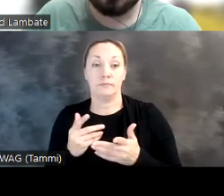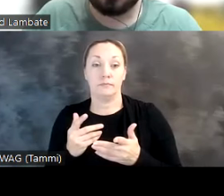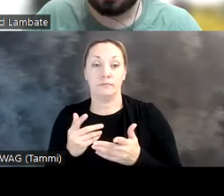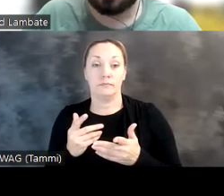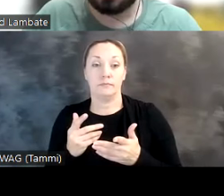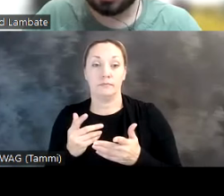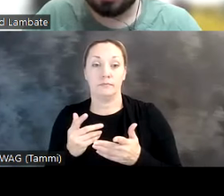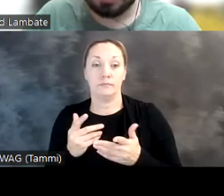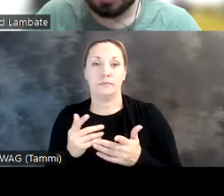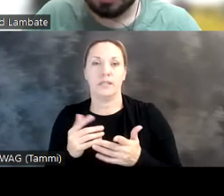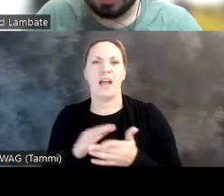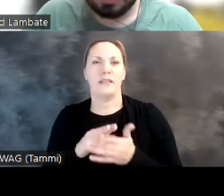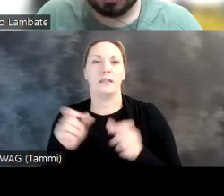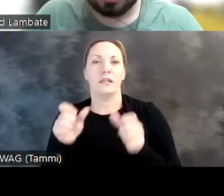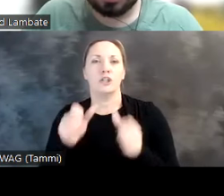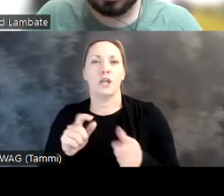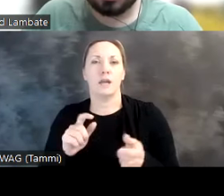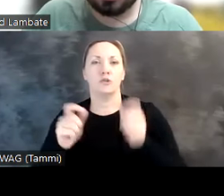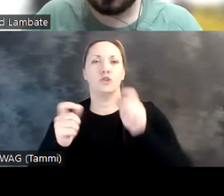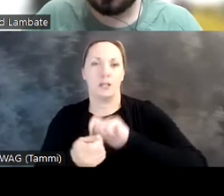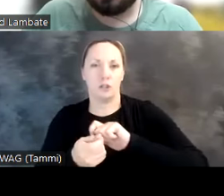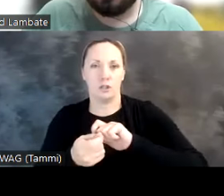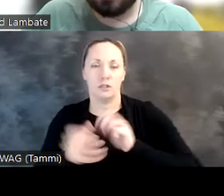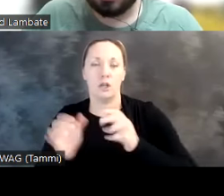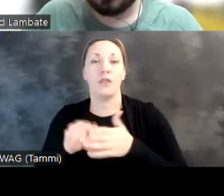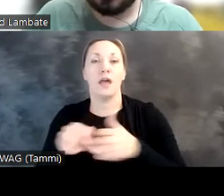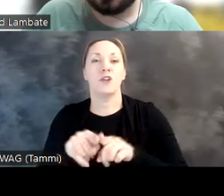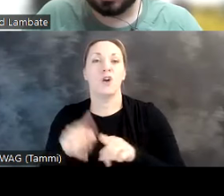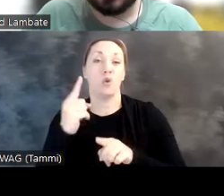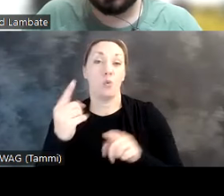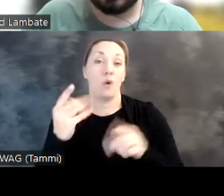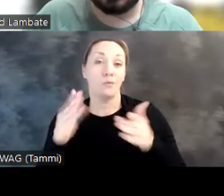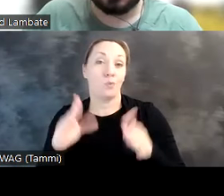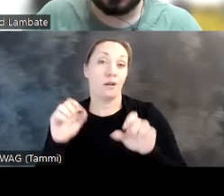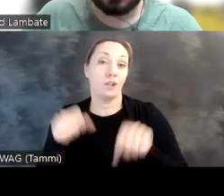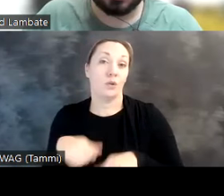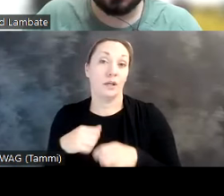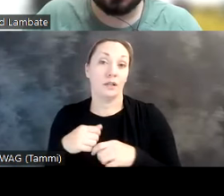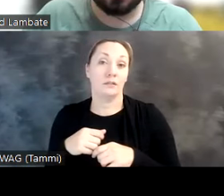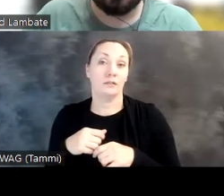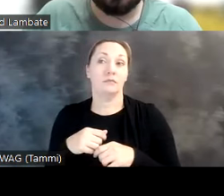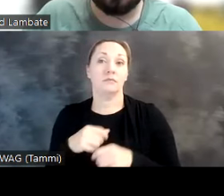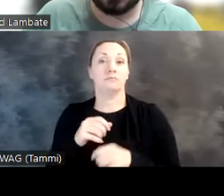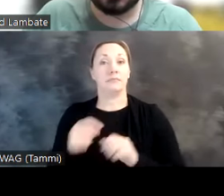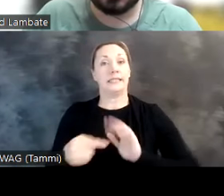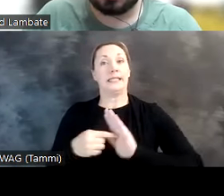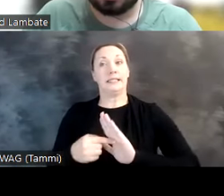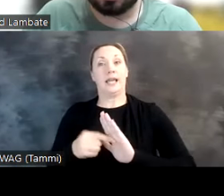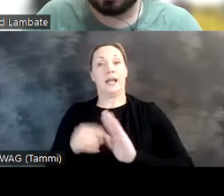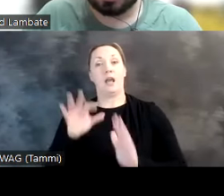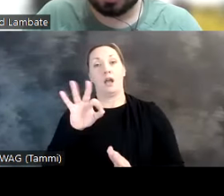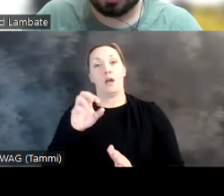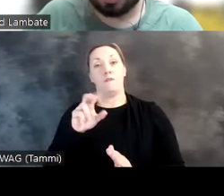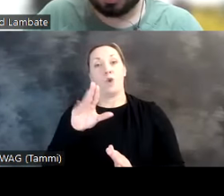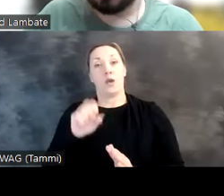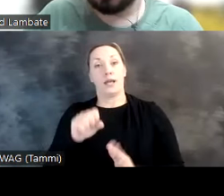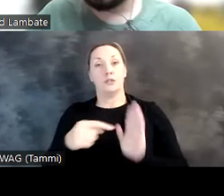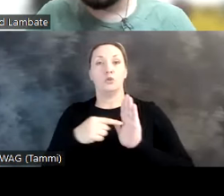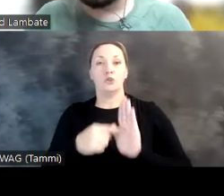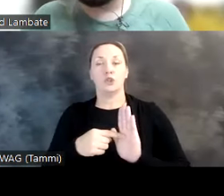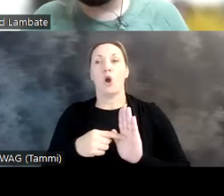into a polygon shape. So this is also one way you can indicate your focus to show,